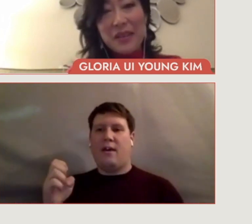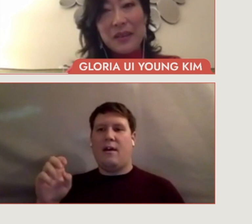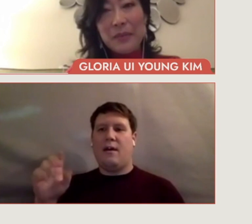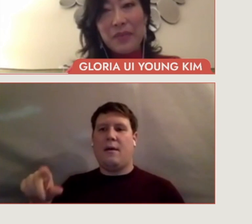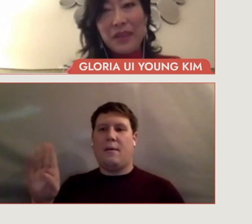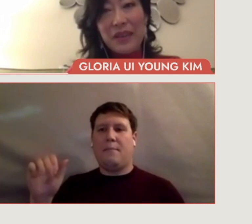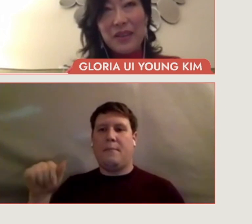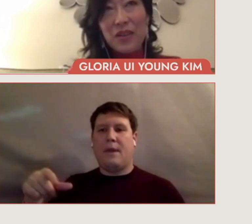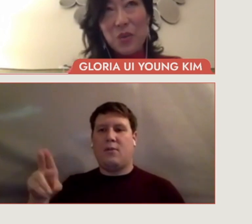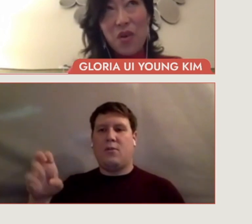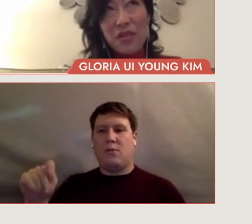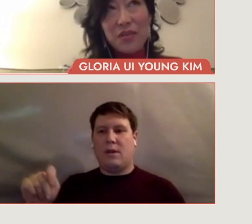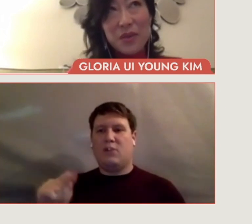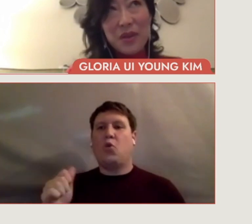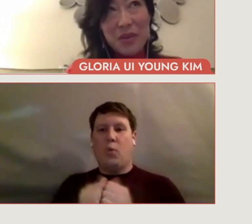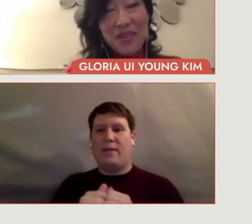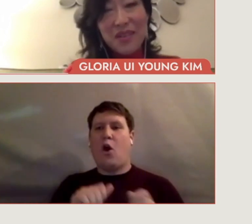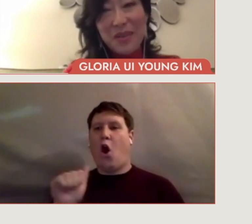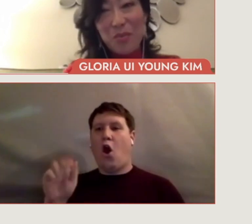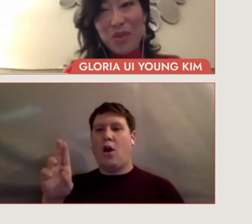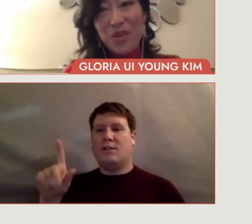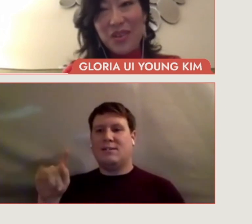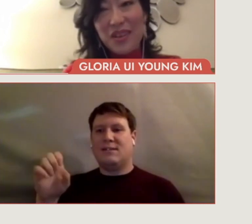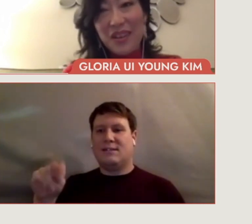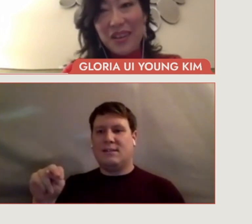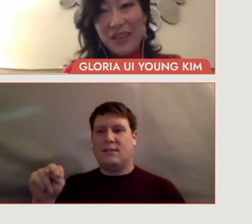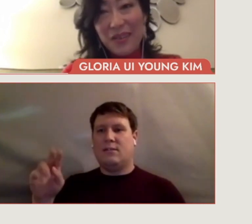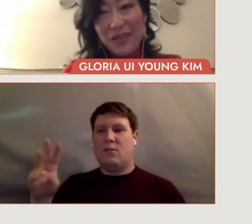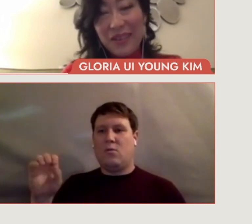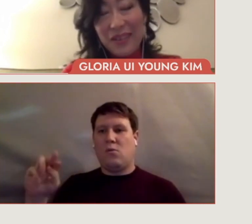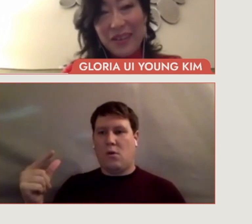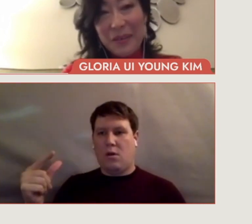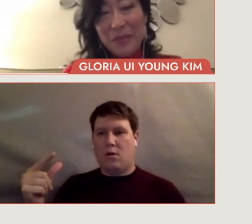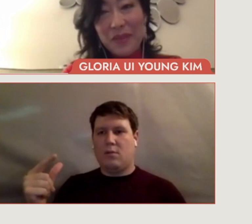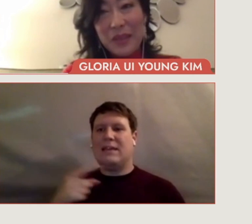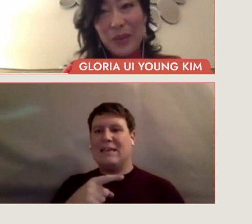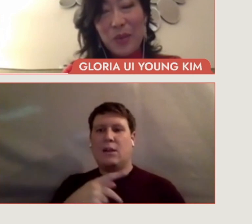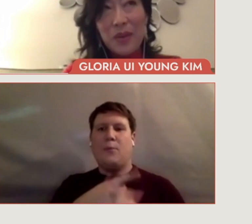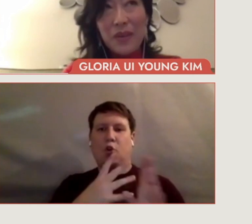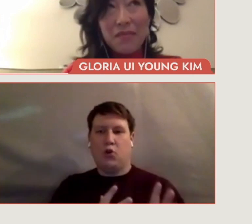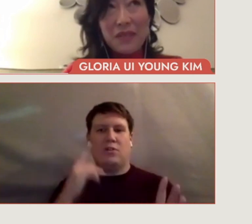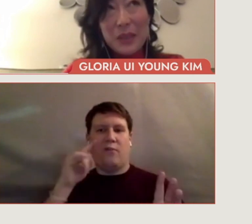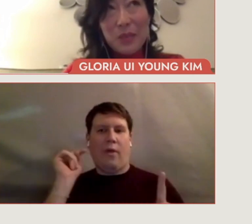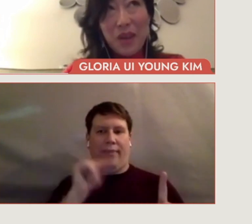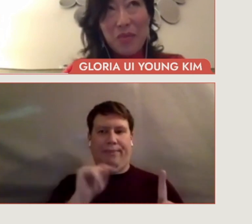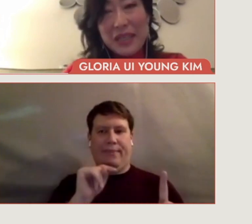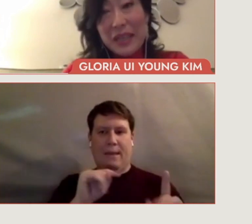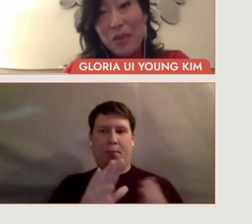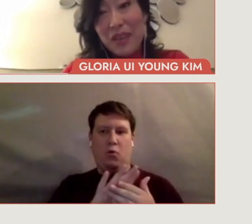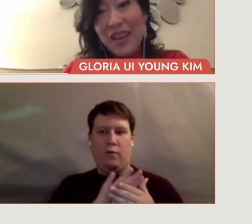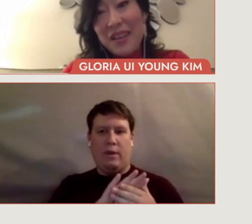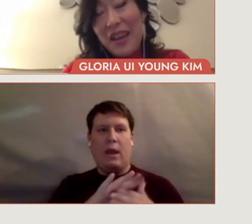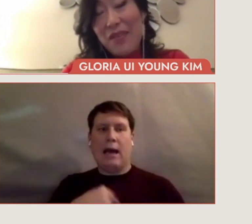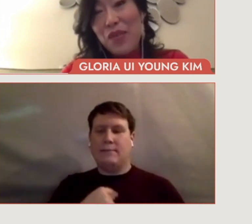and Austin Wong, who's going to be producer on it. So that's, I'm really excited